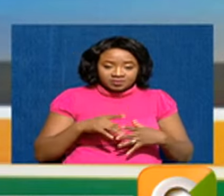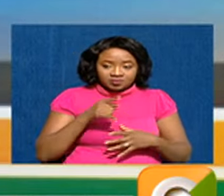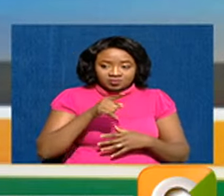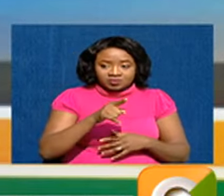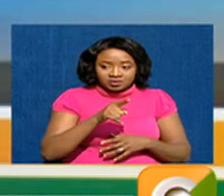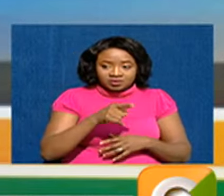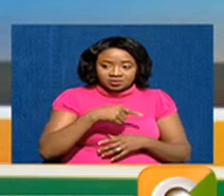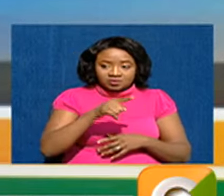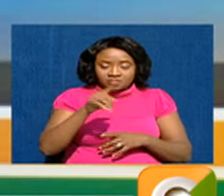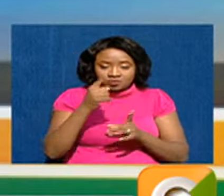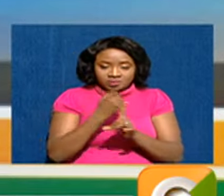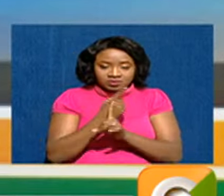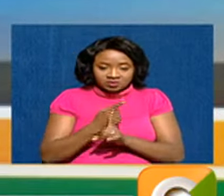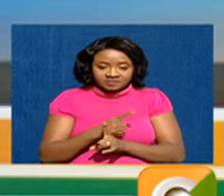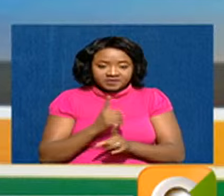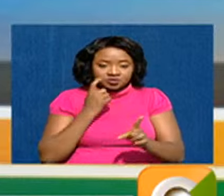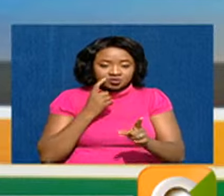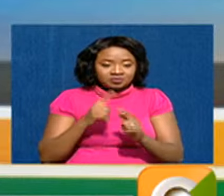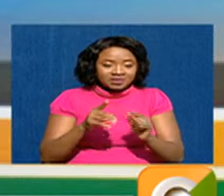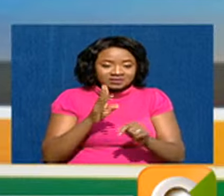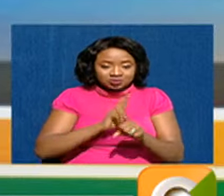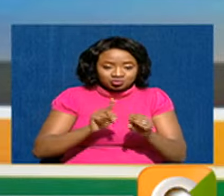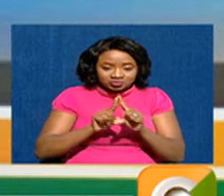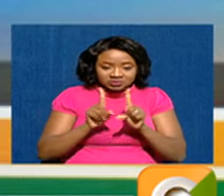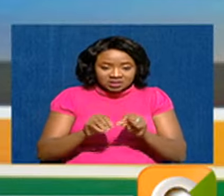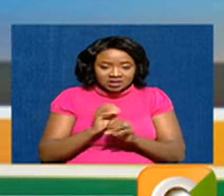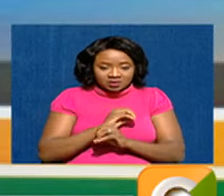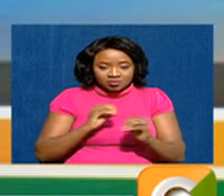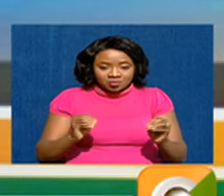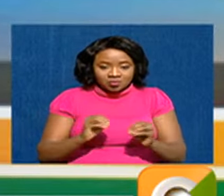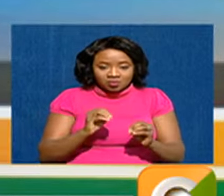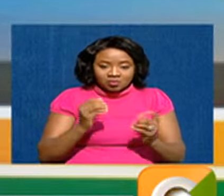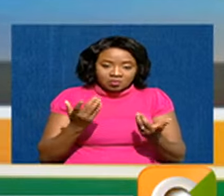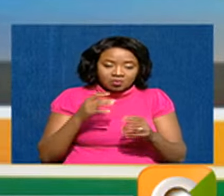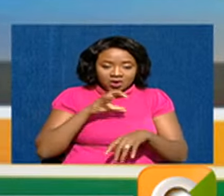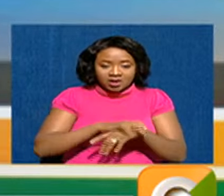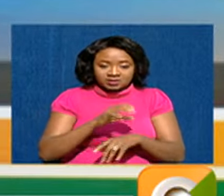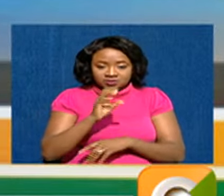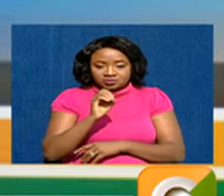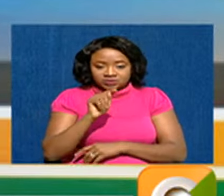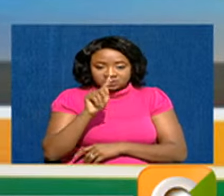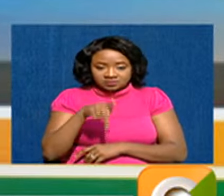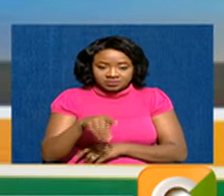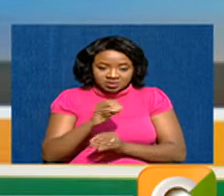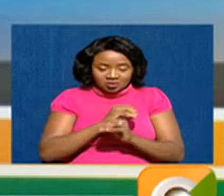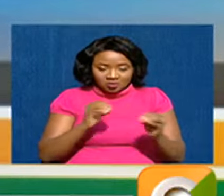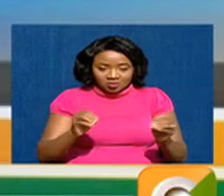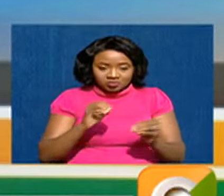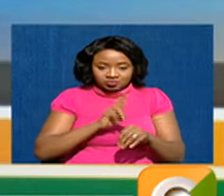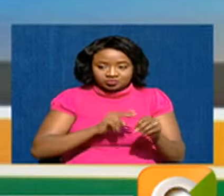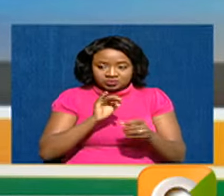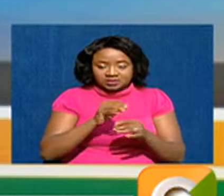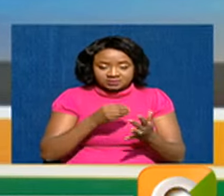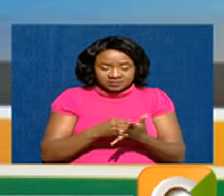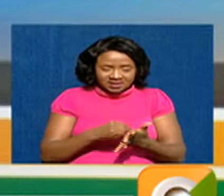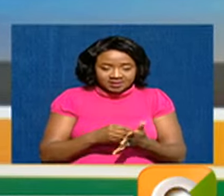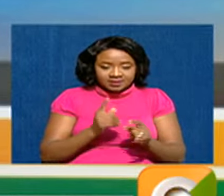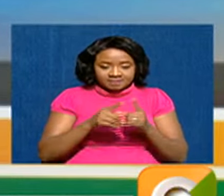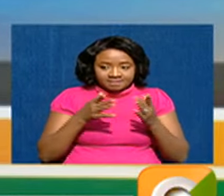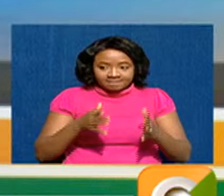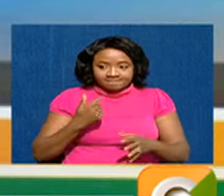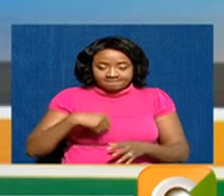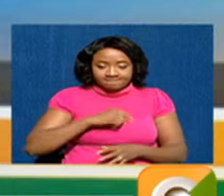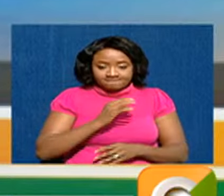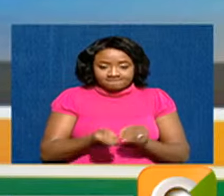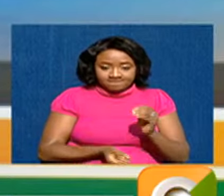merchant shops, and they are unable to get the OTP that will enable them to cash in this card. But currently, we have come up with a